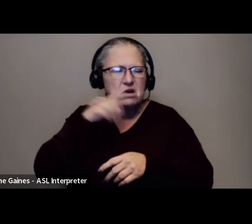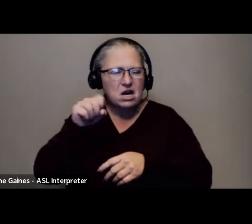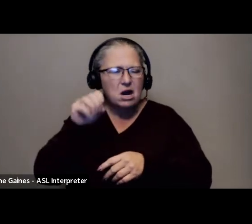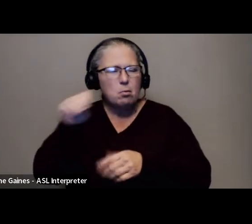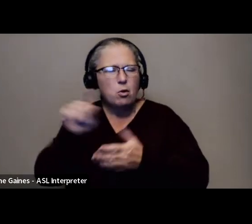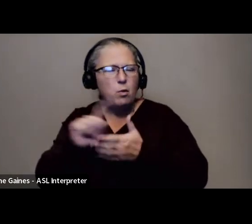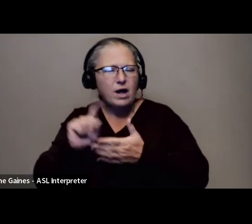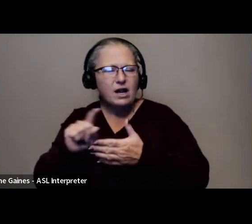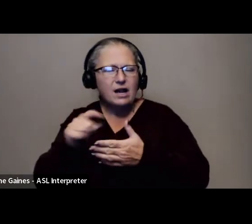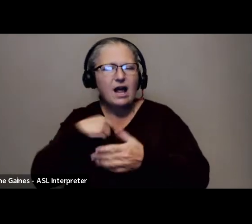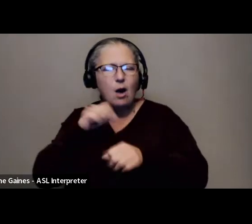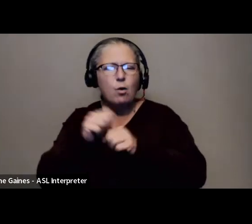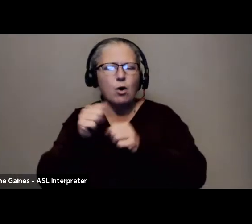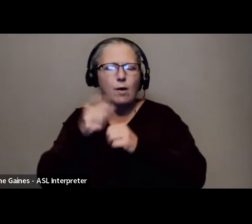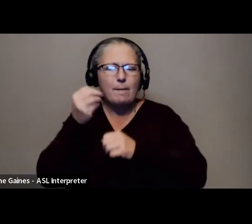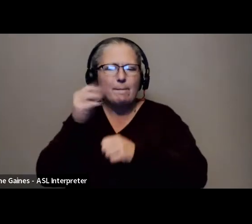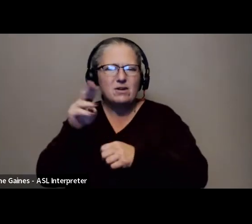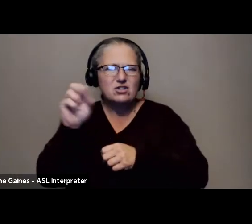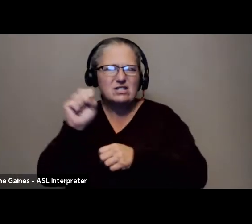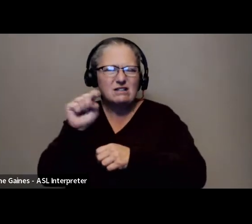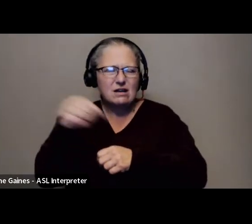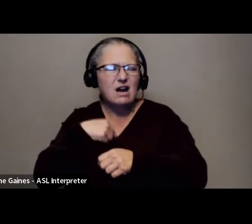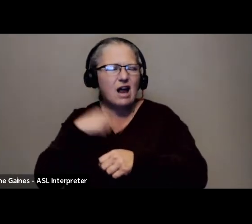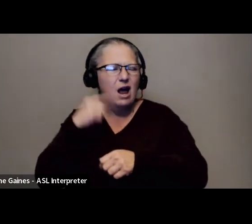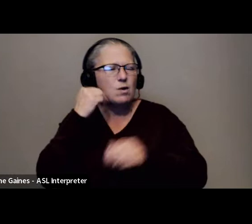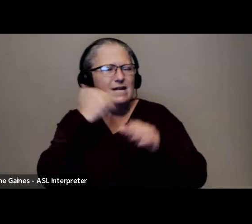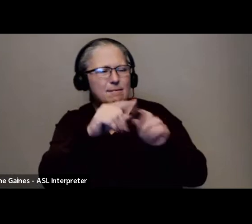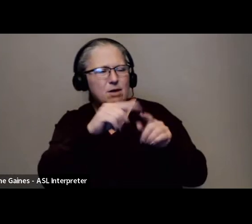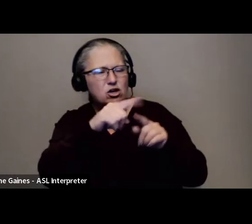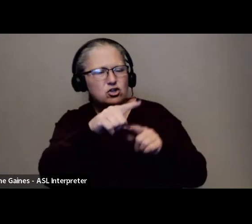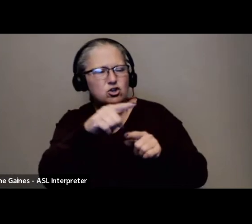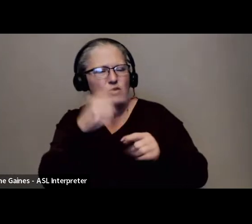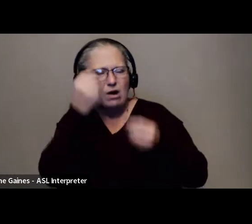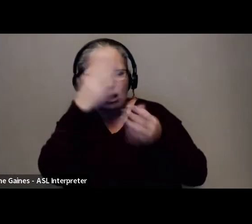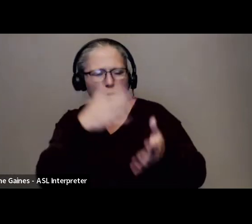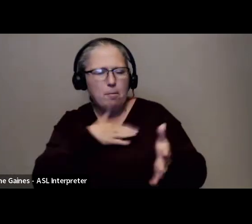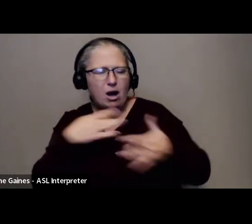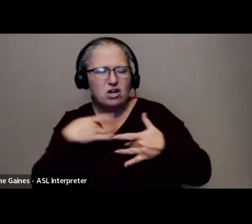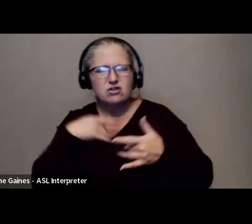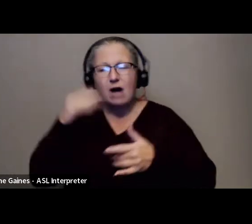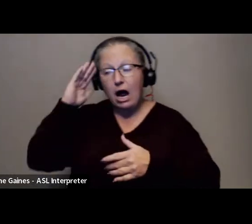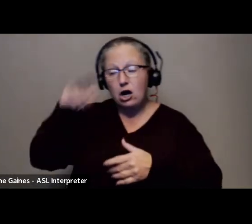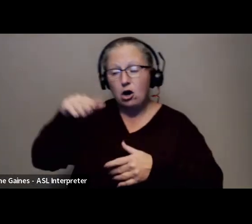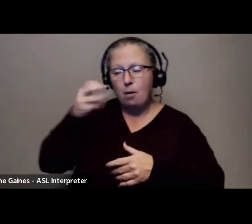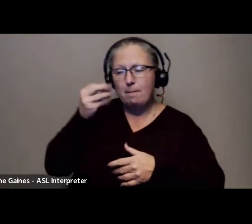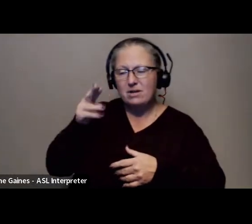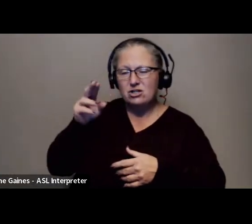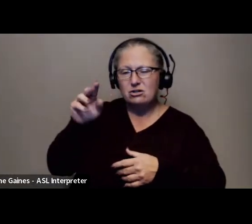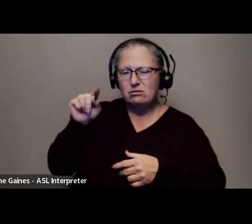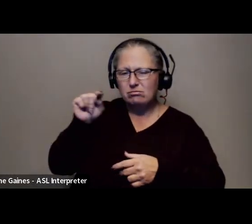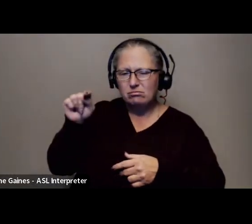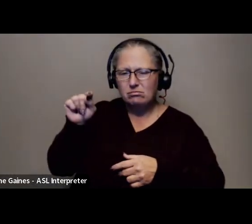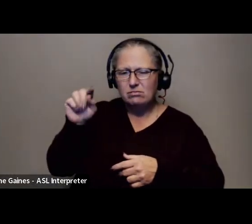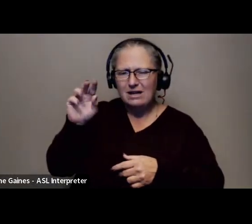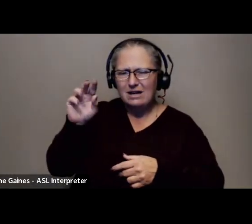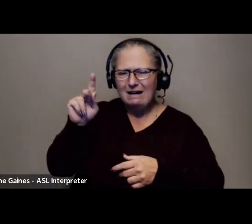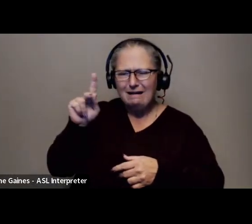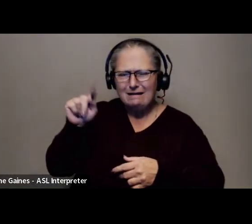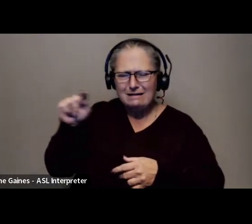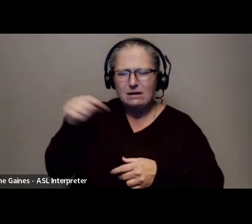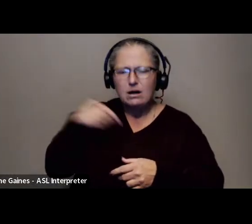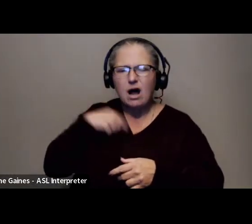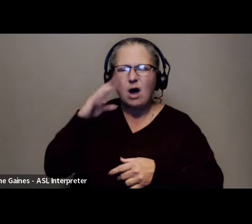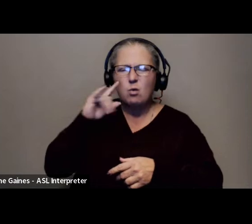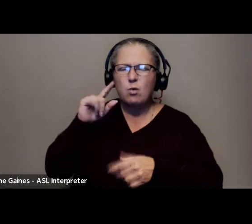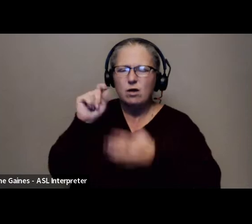I'll work with Mr. And I'll Catena. send an email to you just to kind of say, Yeah. hey, these are my concerns. Yeah, I know Mr. Okay. Catena went through it, but we can write out appreciate